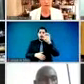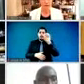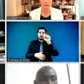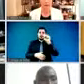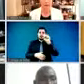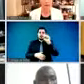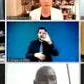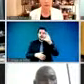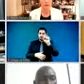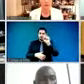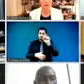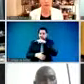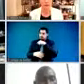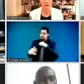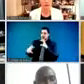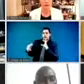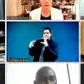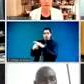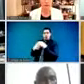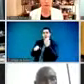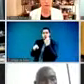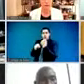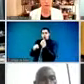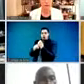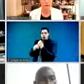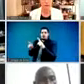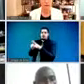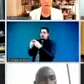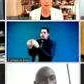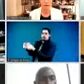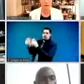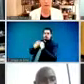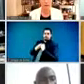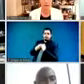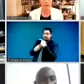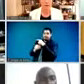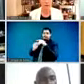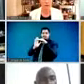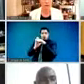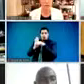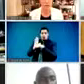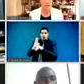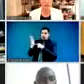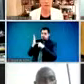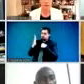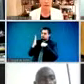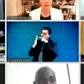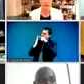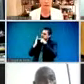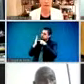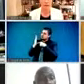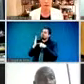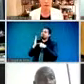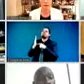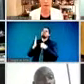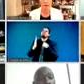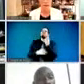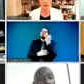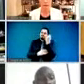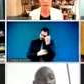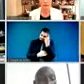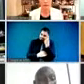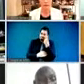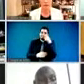How much is the media really giving a space for feminist voices, for setting a feminist agenda? So it's there. The only thing is not becoming